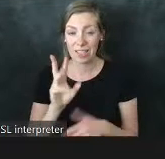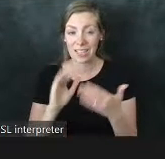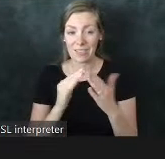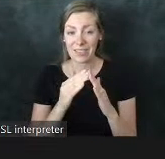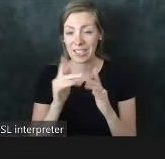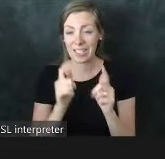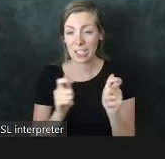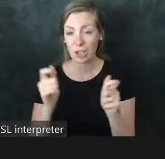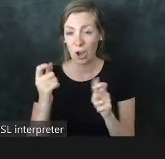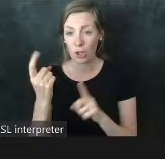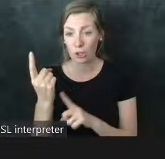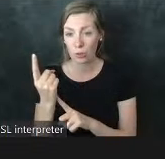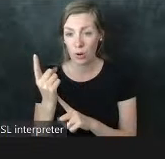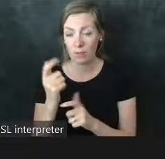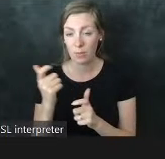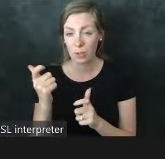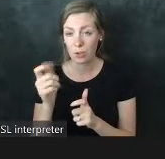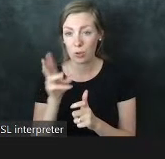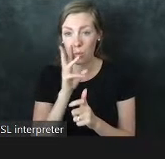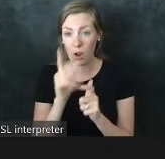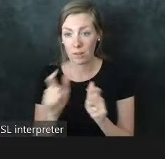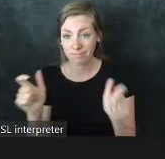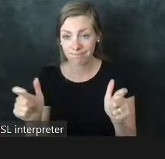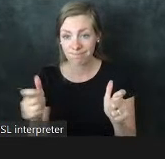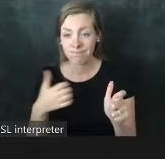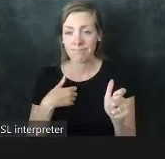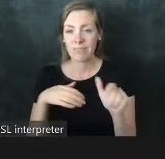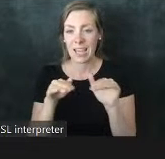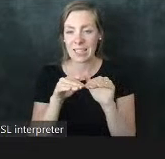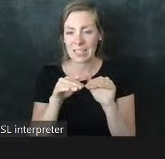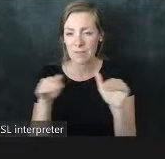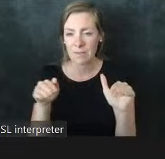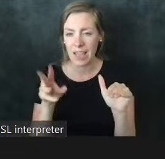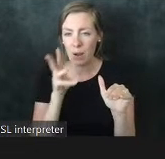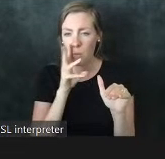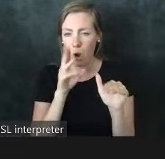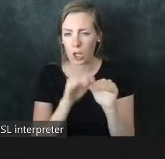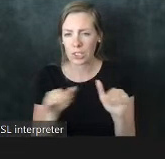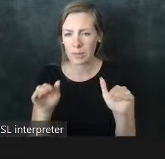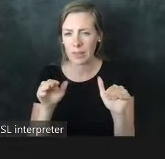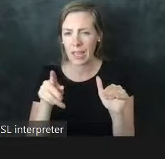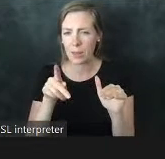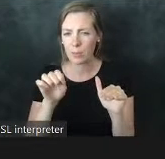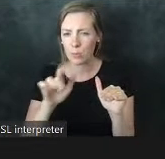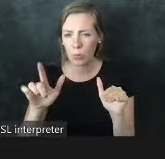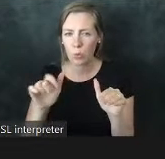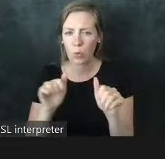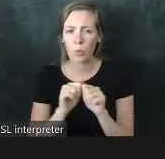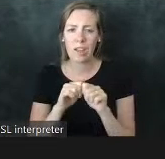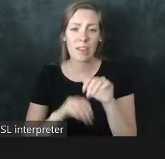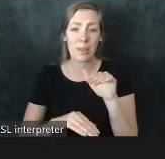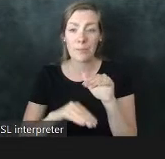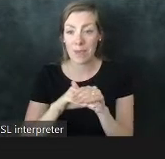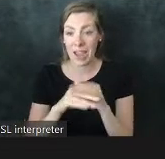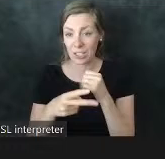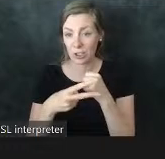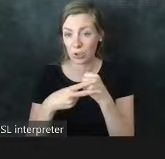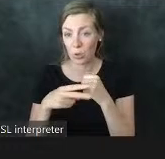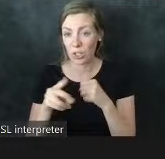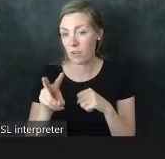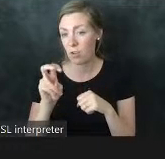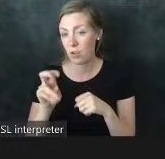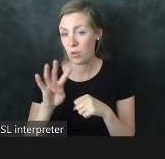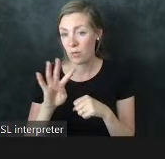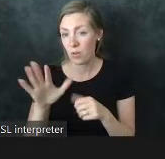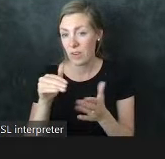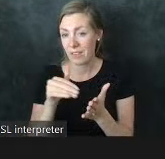two reservoirs. El lago Sonoma, que está más al norte de Healdsburg, es el que provee más del agua en el